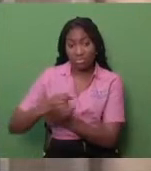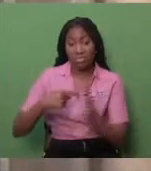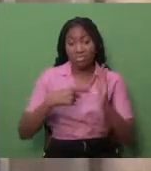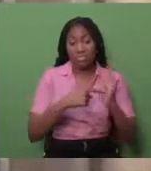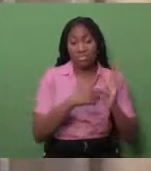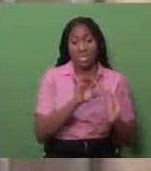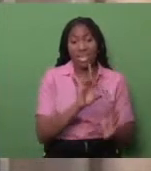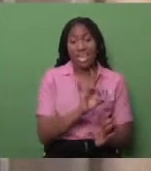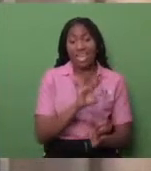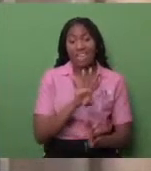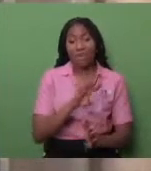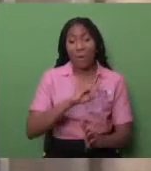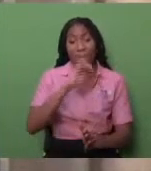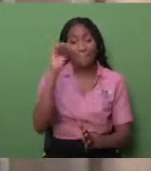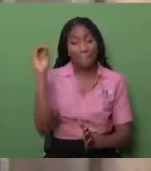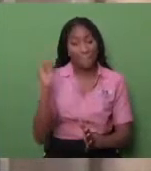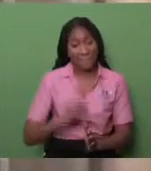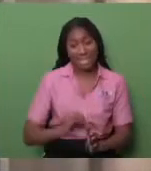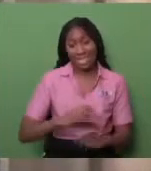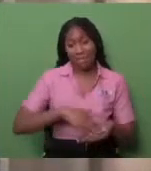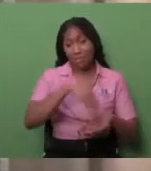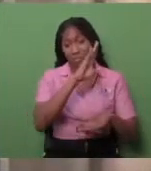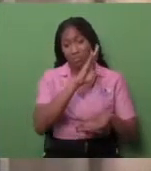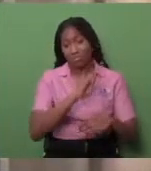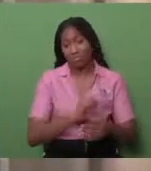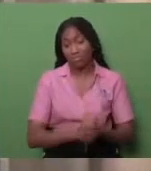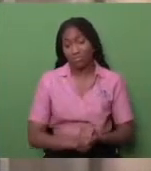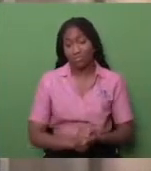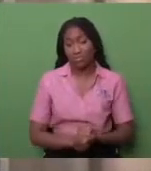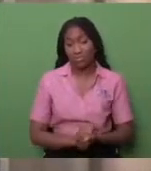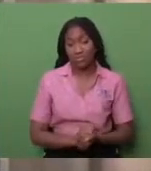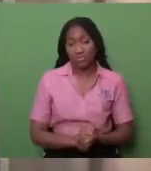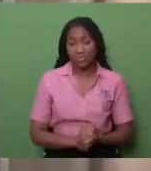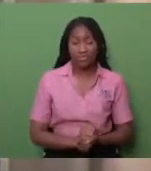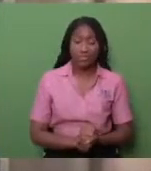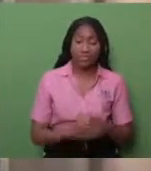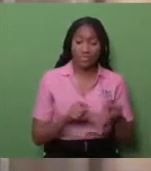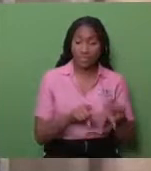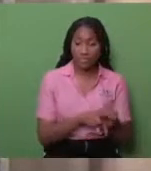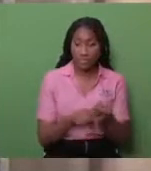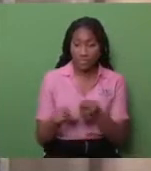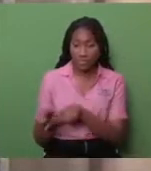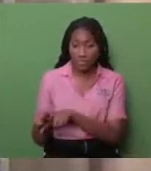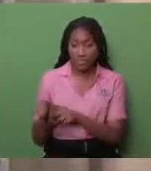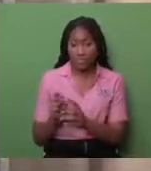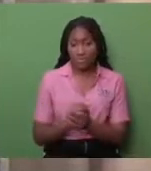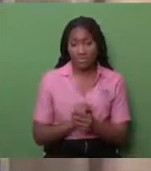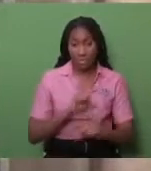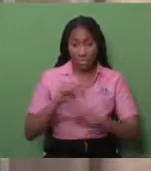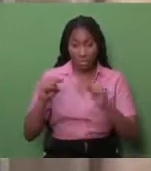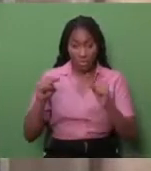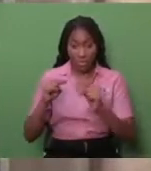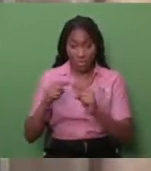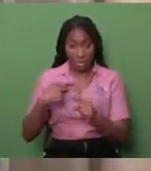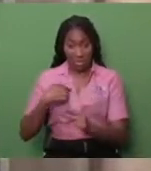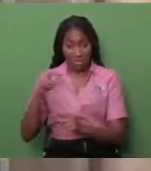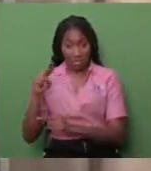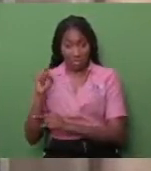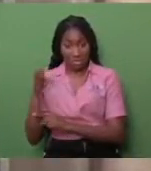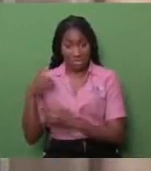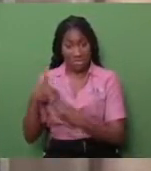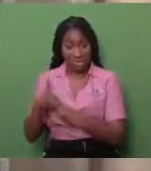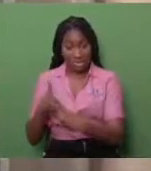84%. There is another stubborn fact then. Under the government I led, our debt to GDP ratio was a